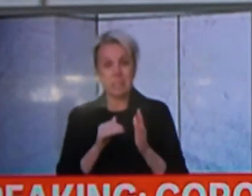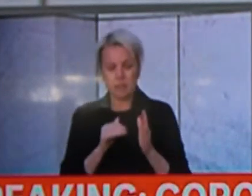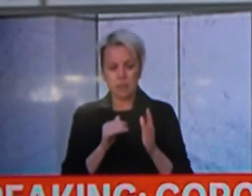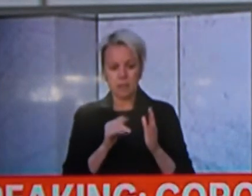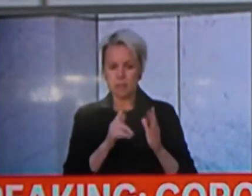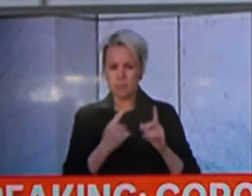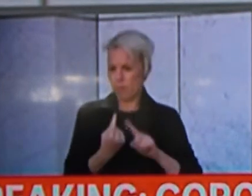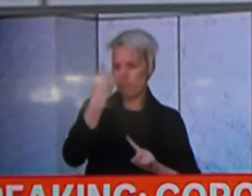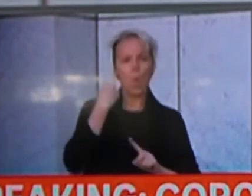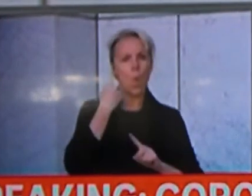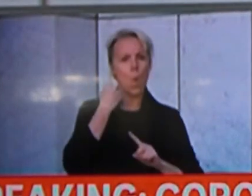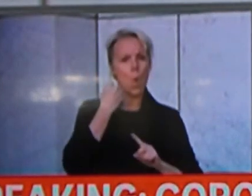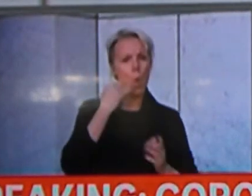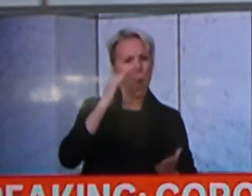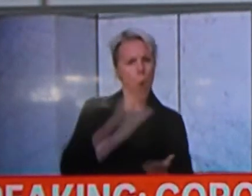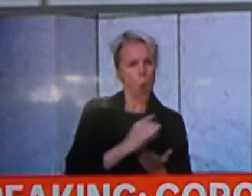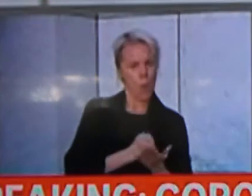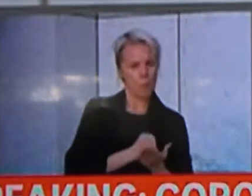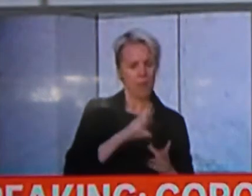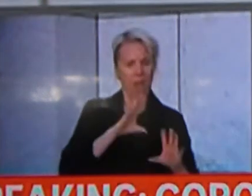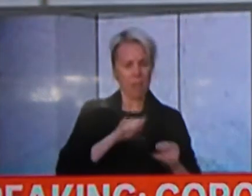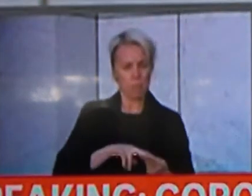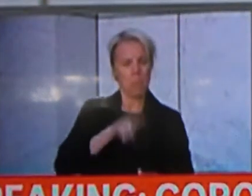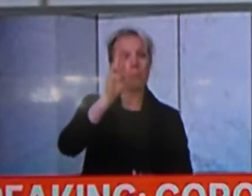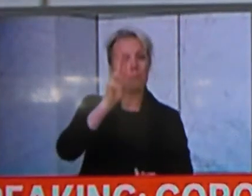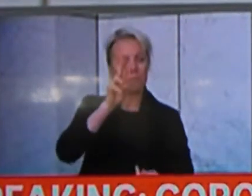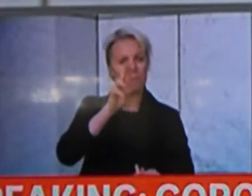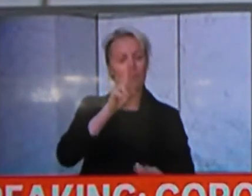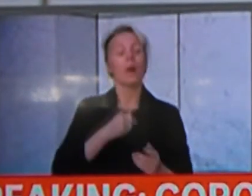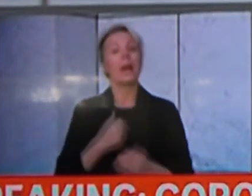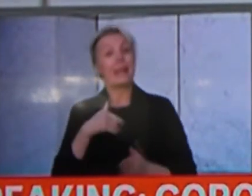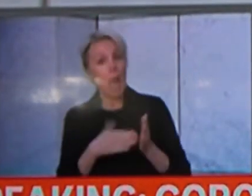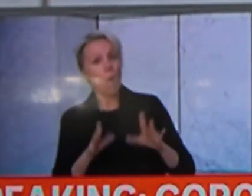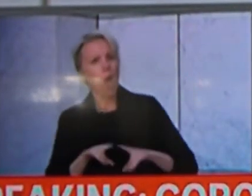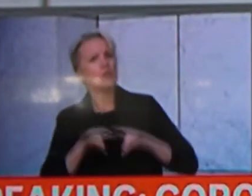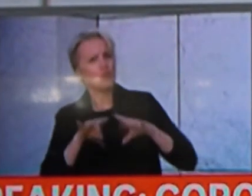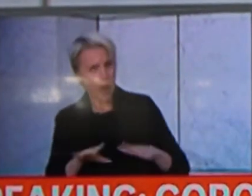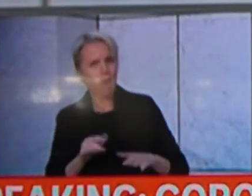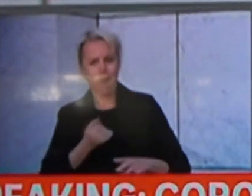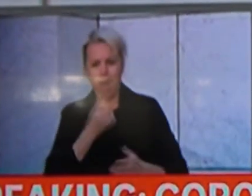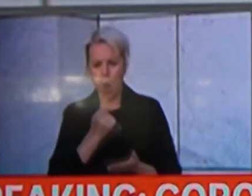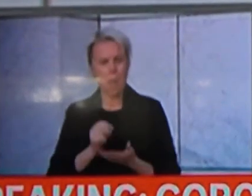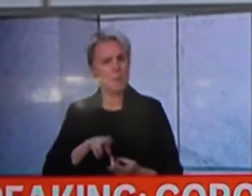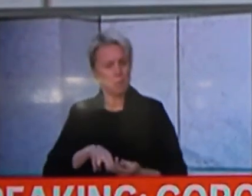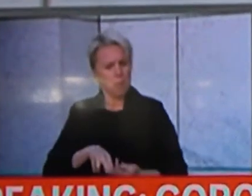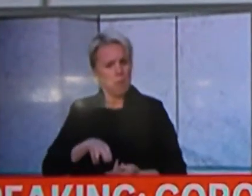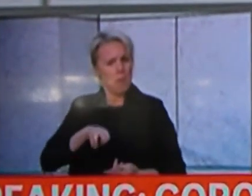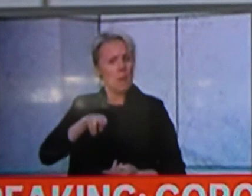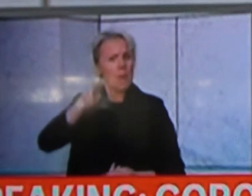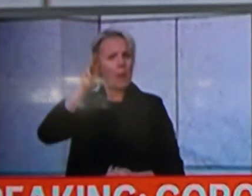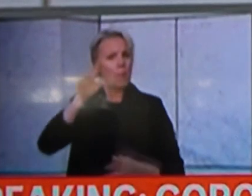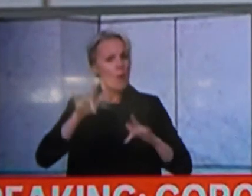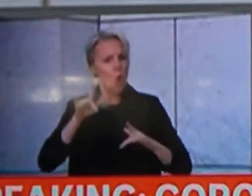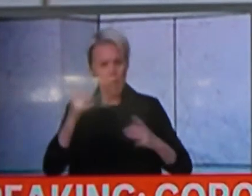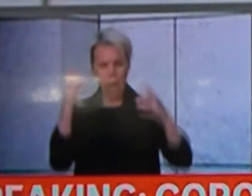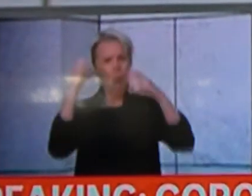province's at the time that China imposed the total lockdown in that area. How confident are you today